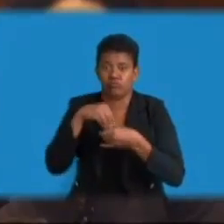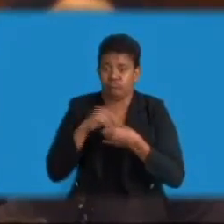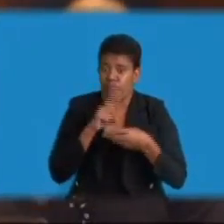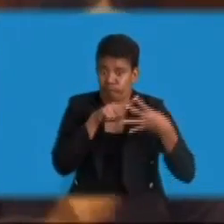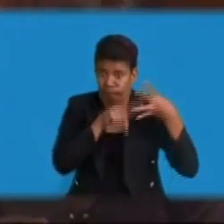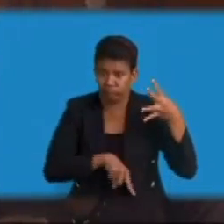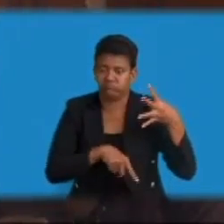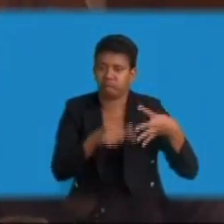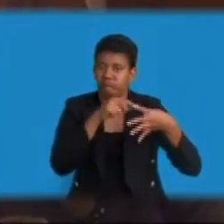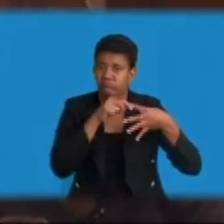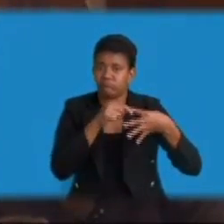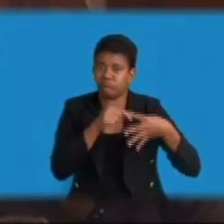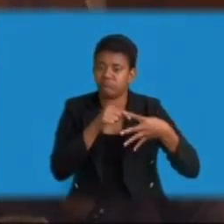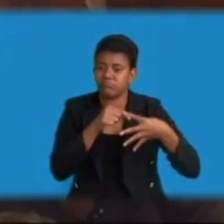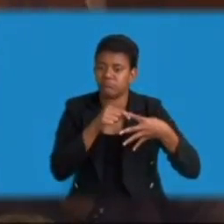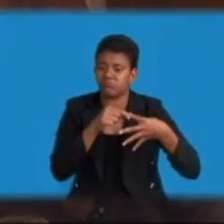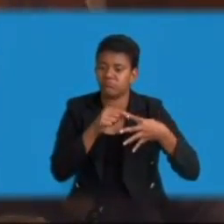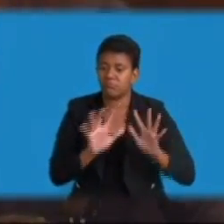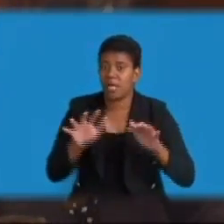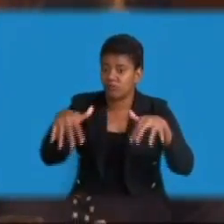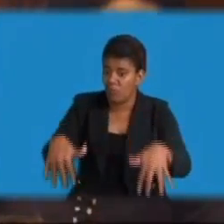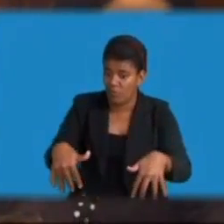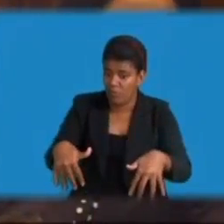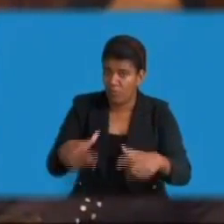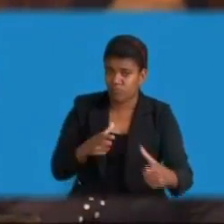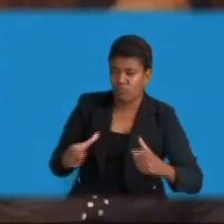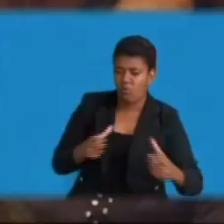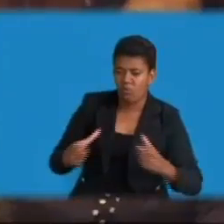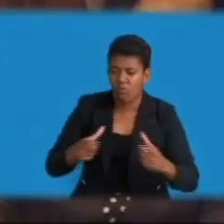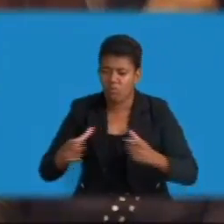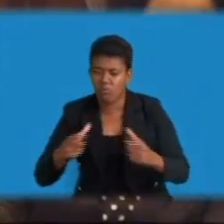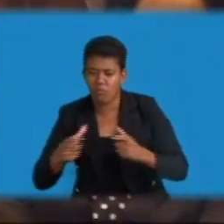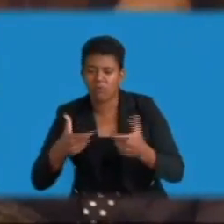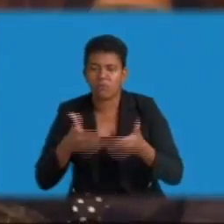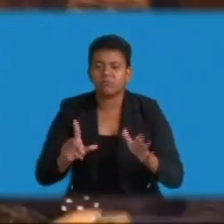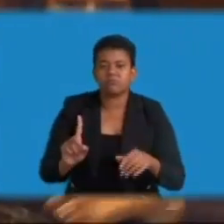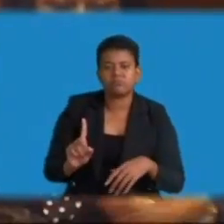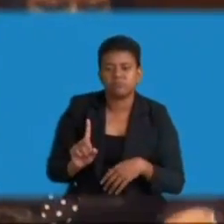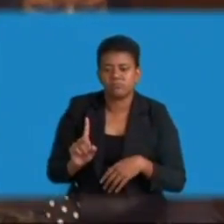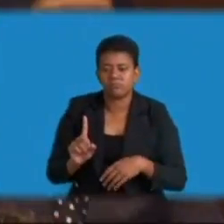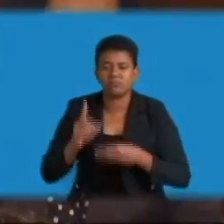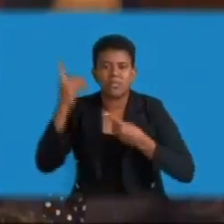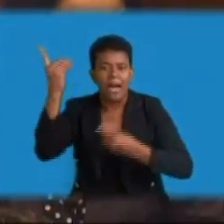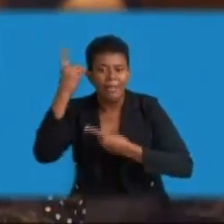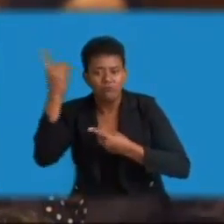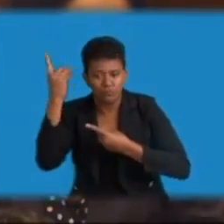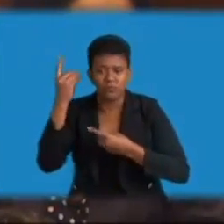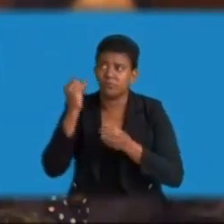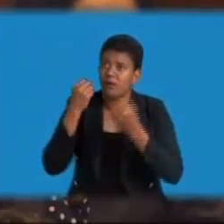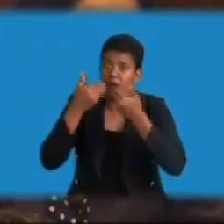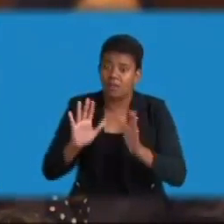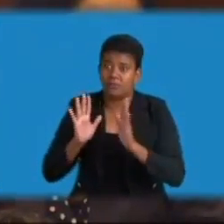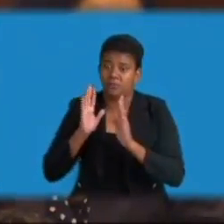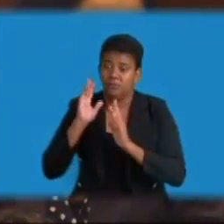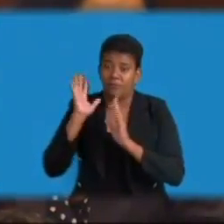actually embrace mangrove loss. It will embrace carbon sequestration in the mangroves. It will embrace